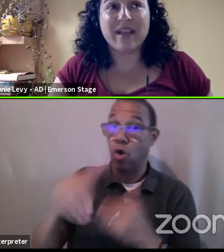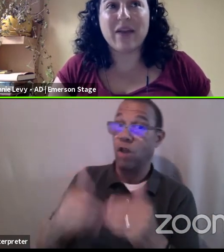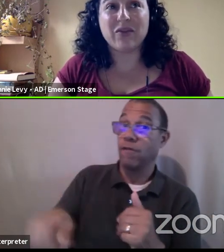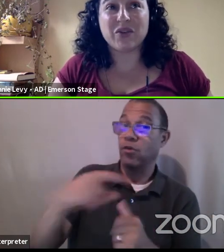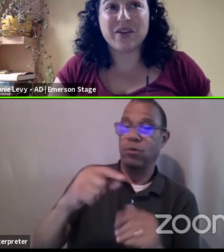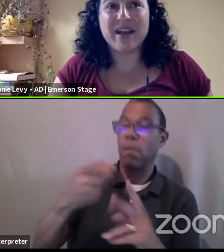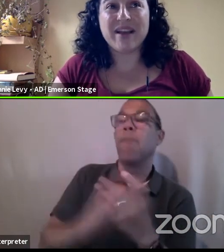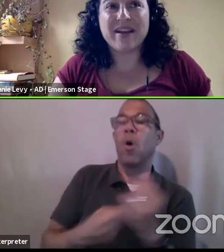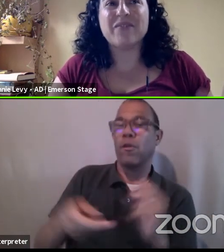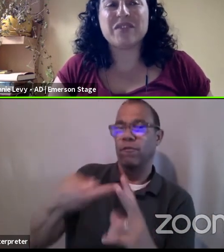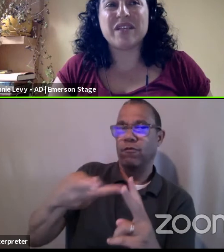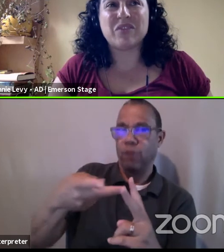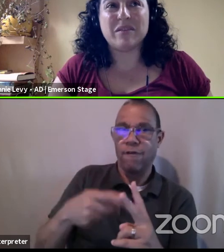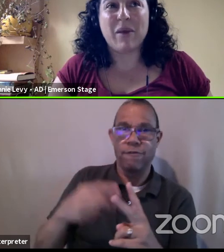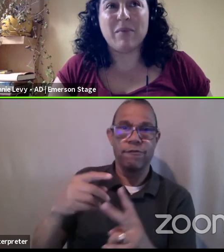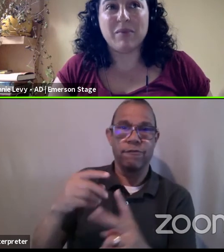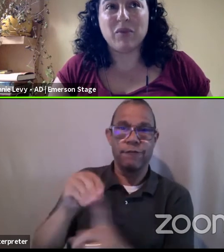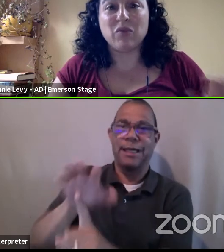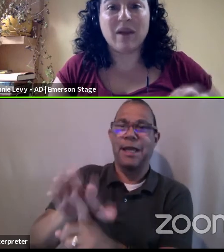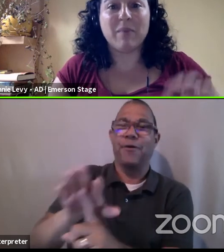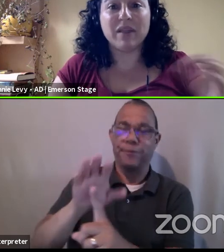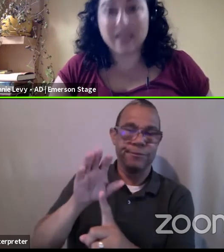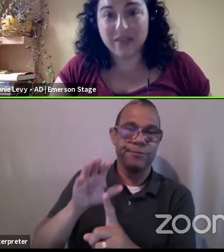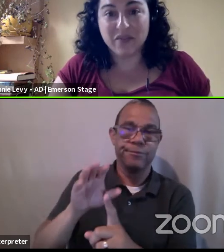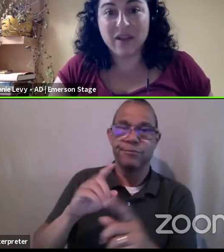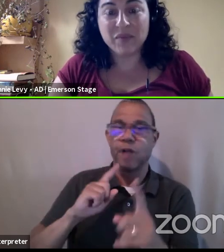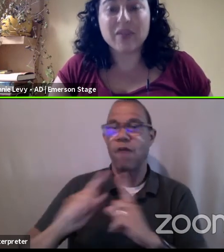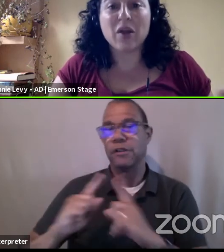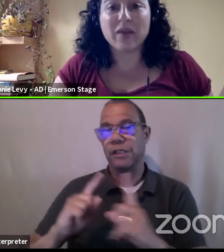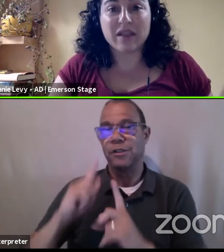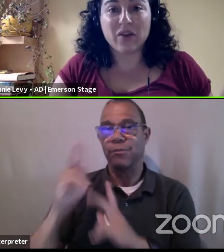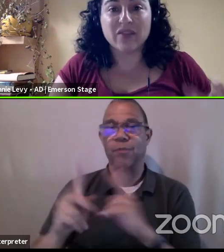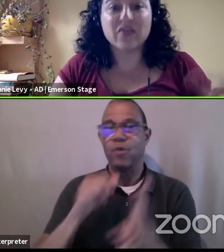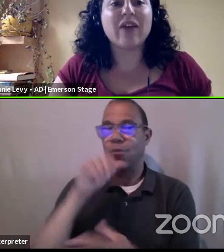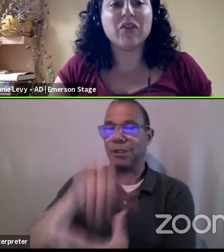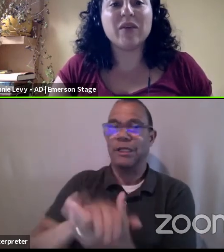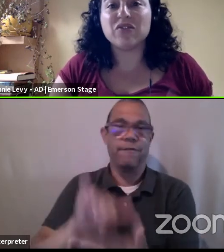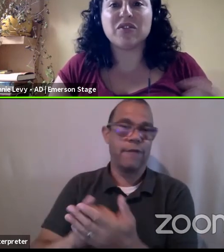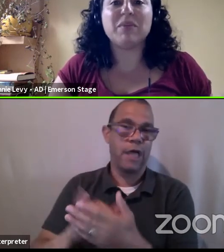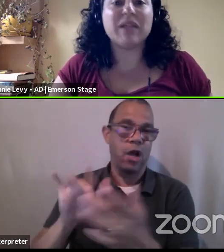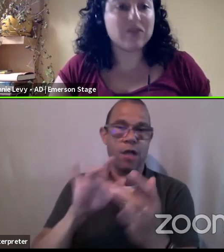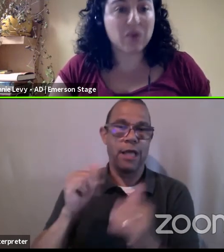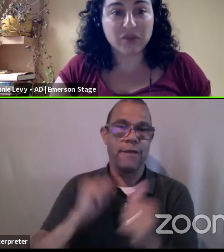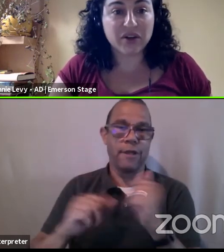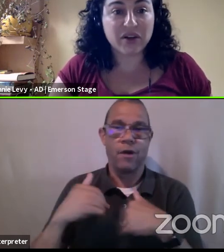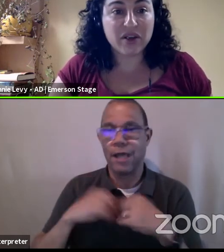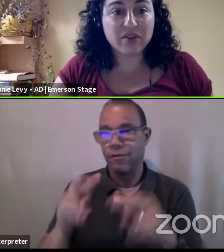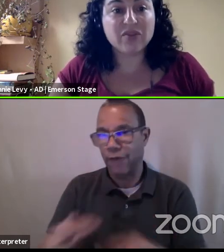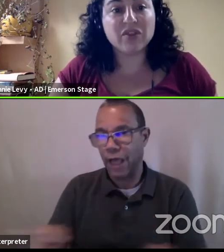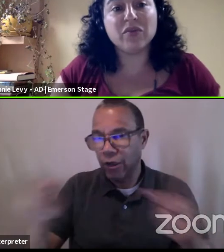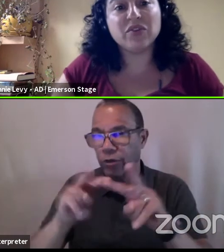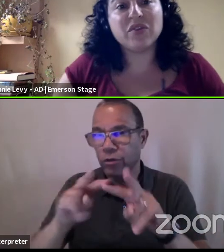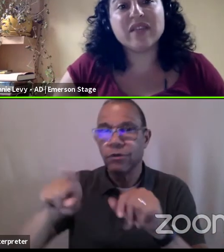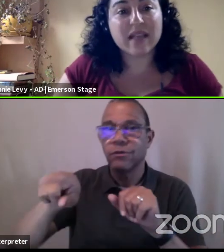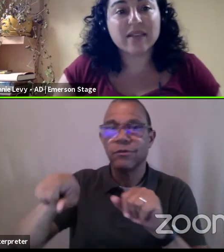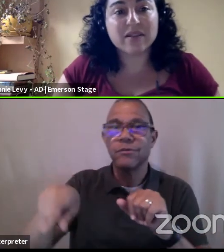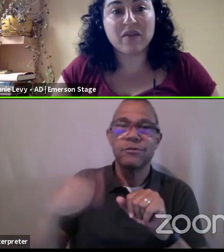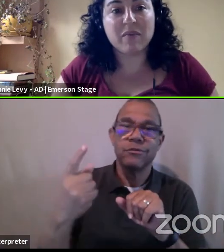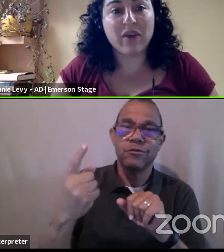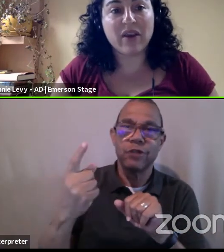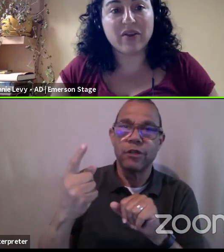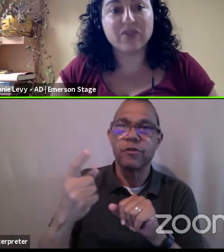have encountered conversations about people who do not believe that online theater has value. It's just a placeholder. So do you, do you have